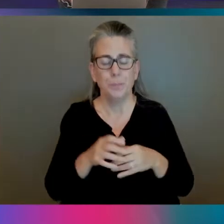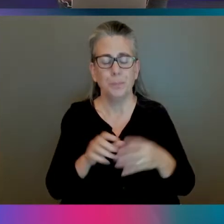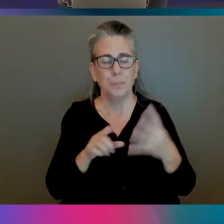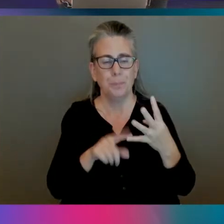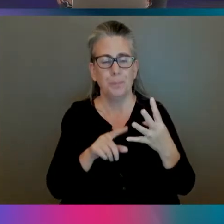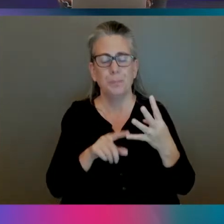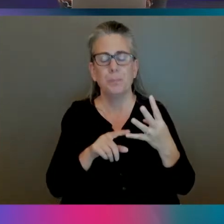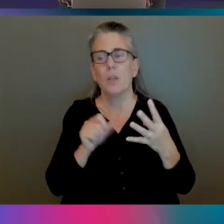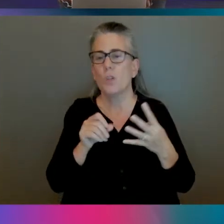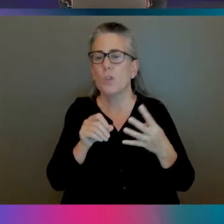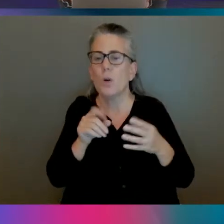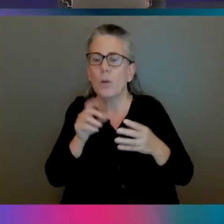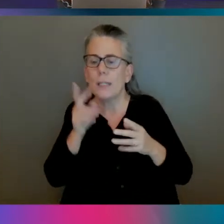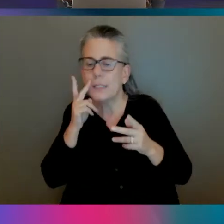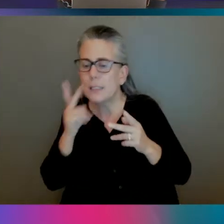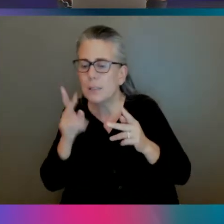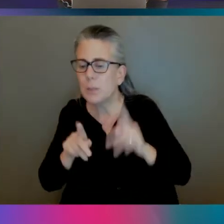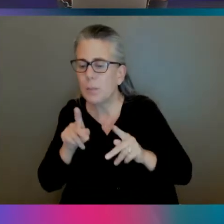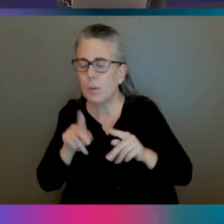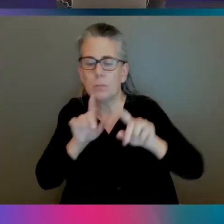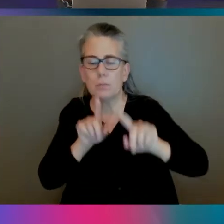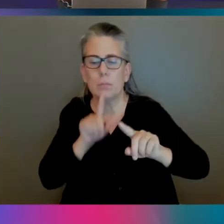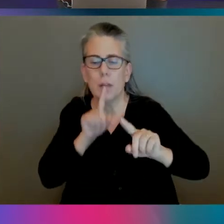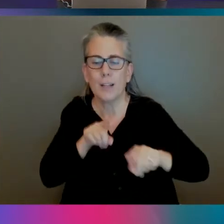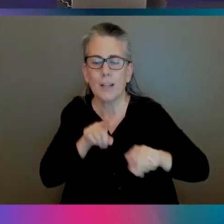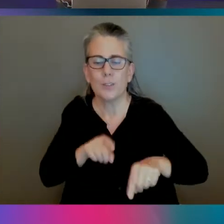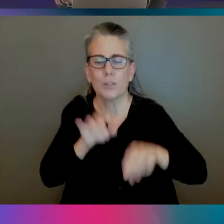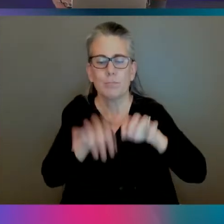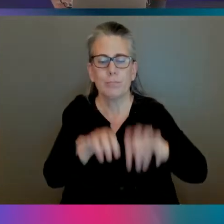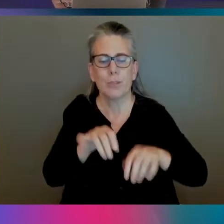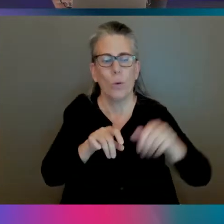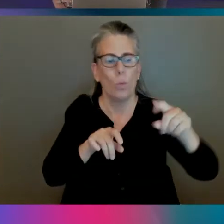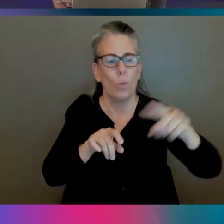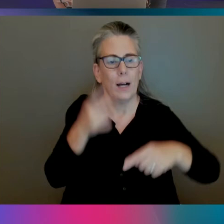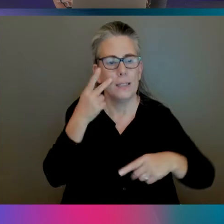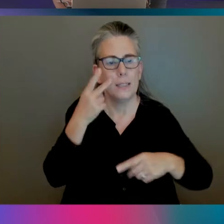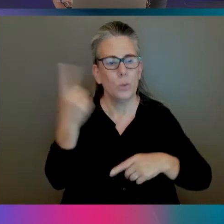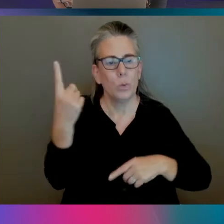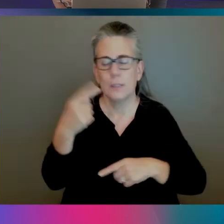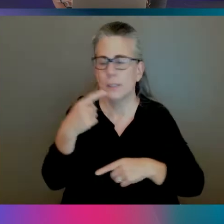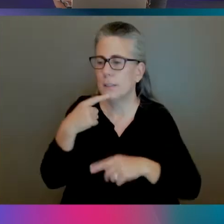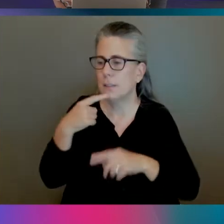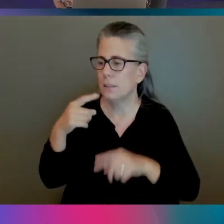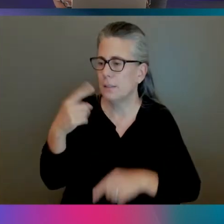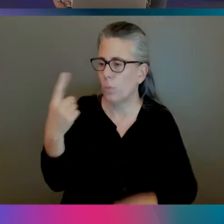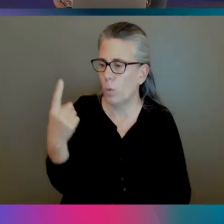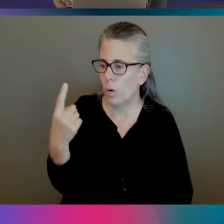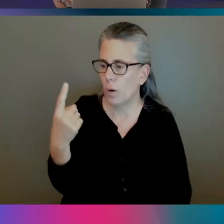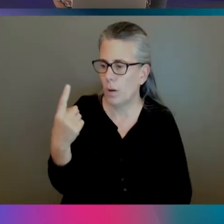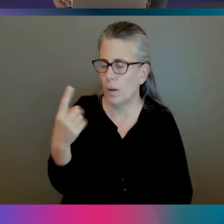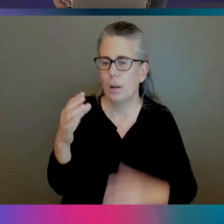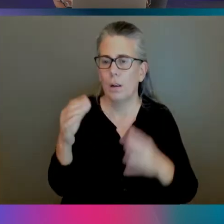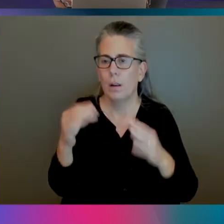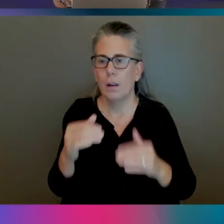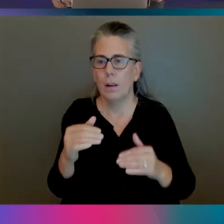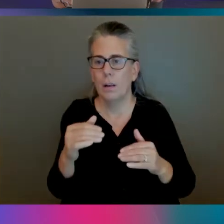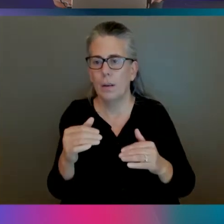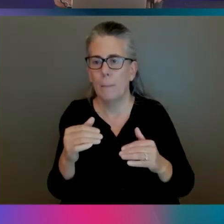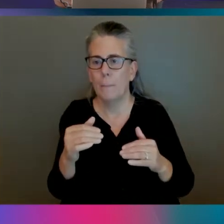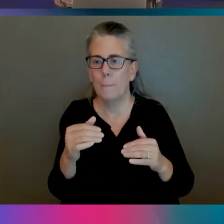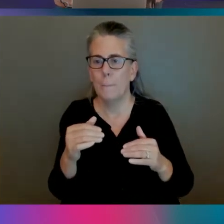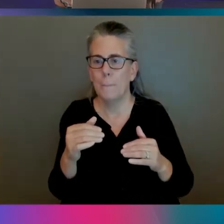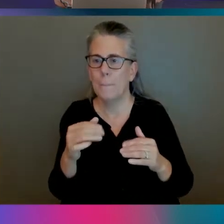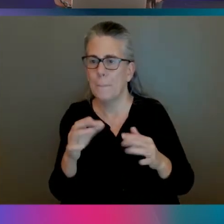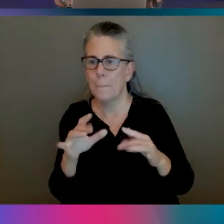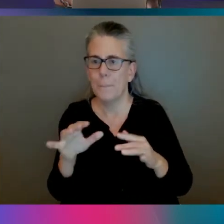One person said 1. I see some other text and response options coming in. But let's go ahead and see. We'll give everyone a few